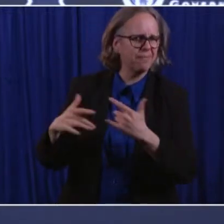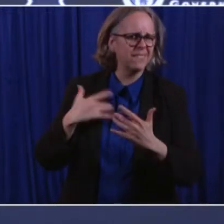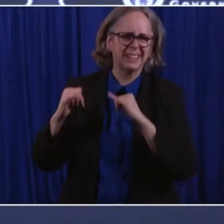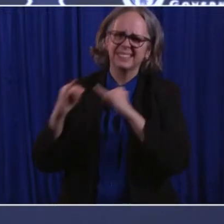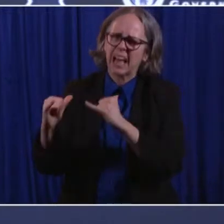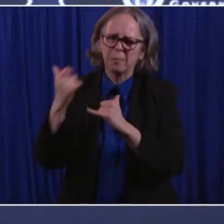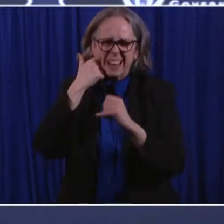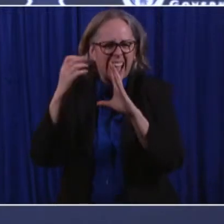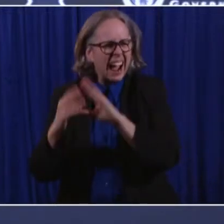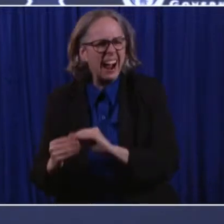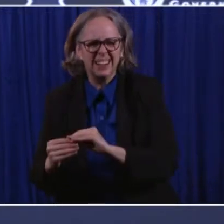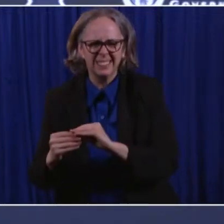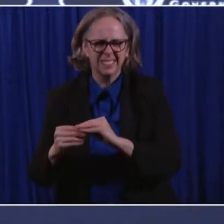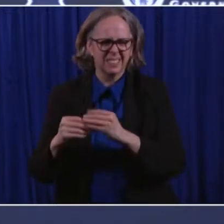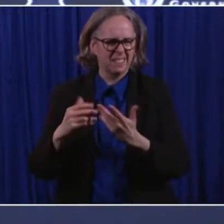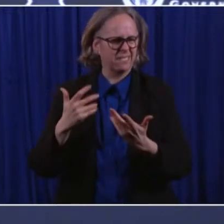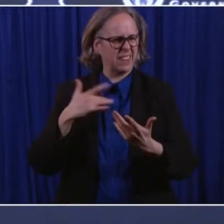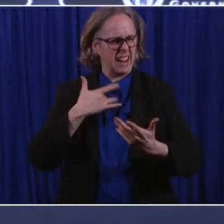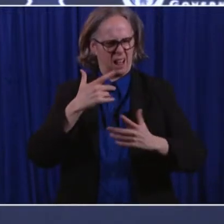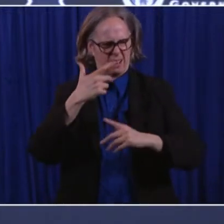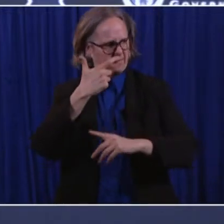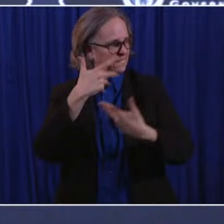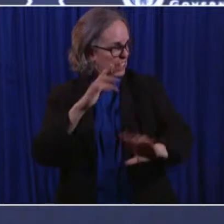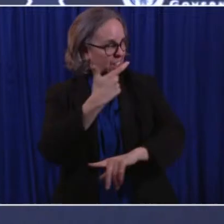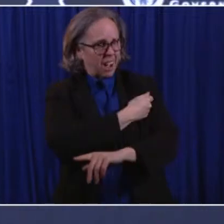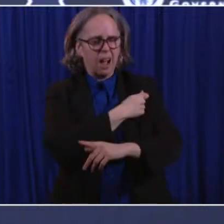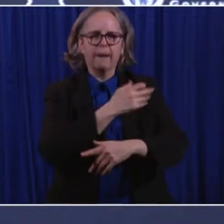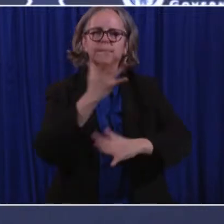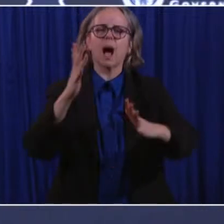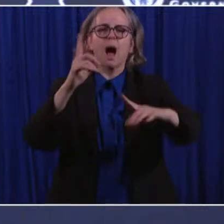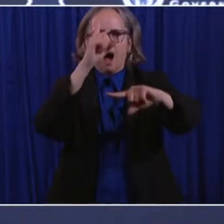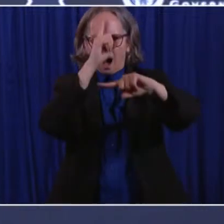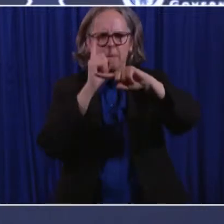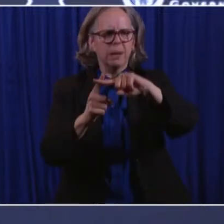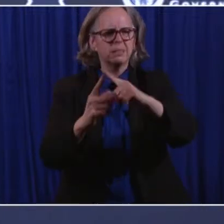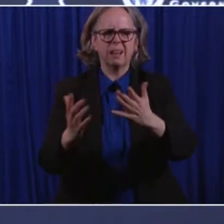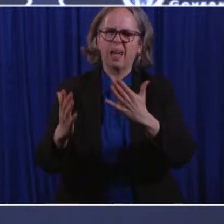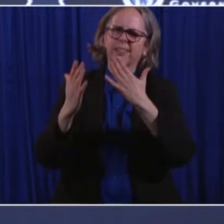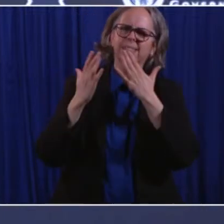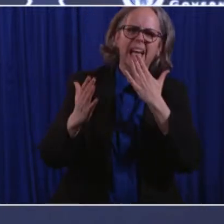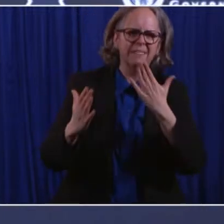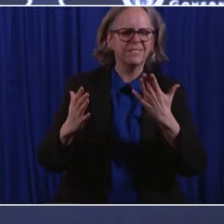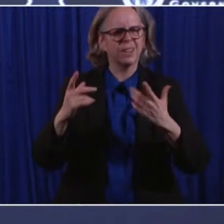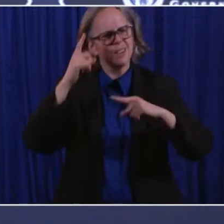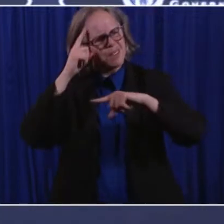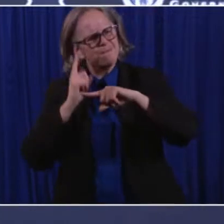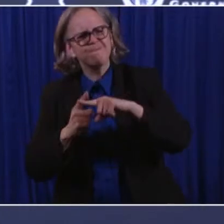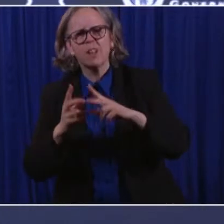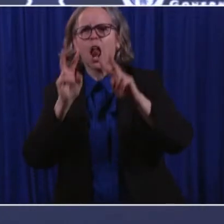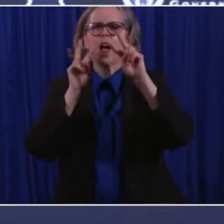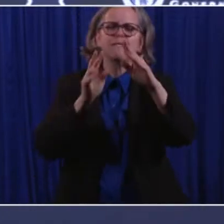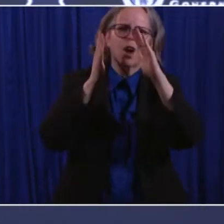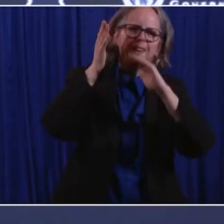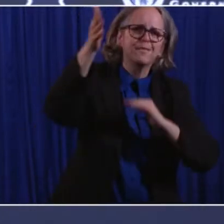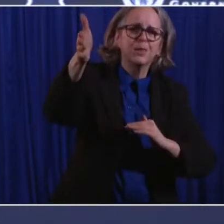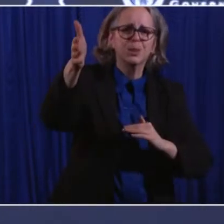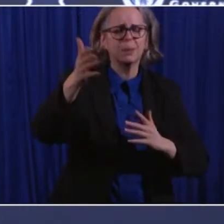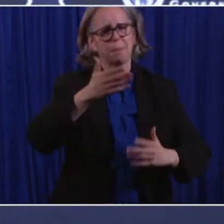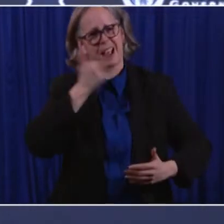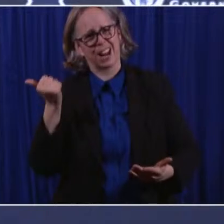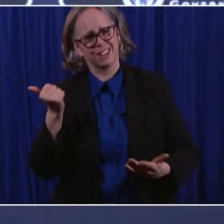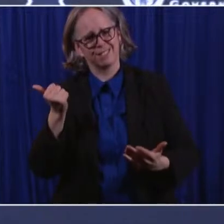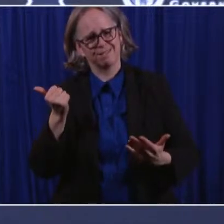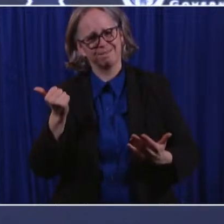kind of had that very optimistic and very, very thankful attitude looking to the future. Our next spot that I